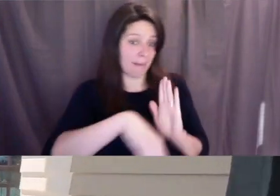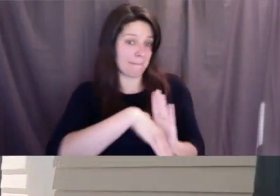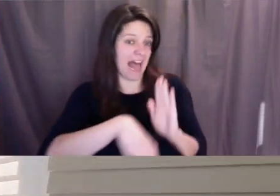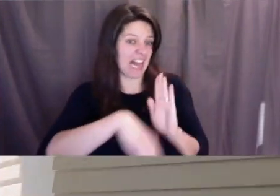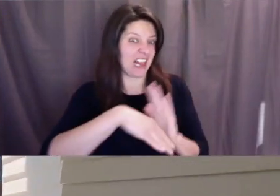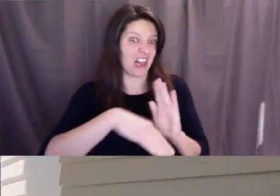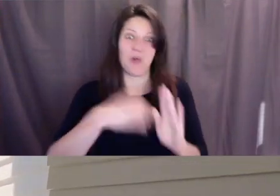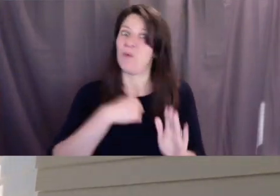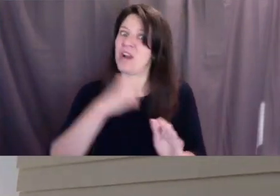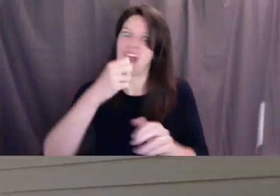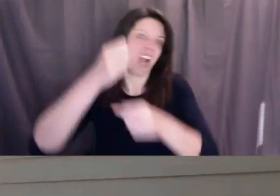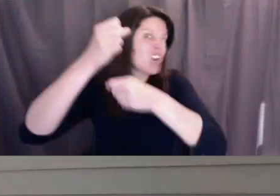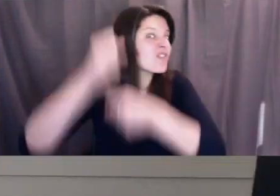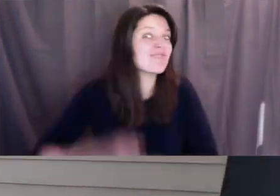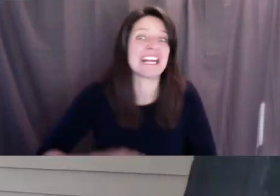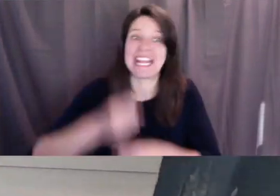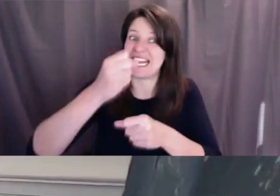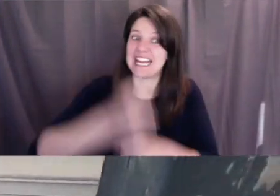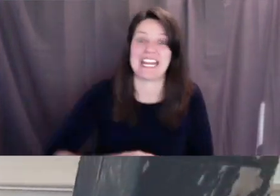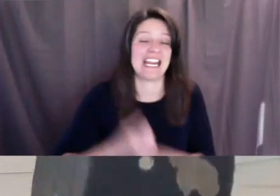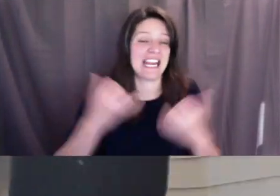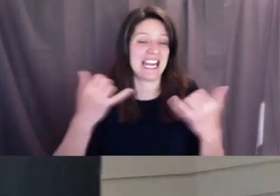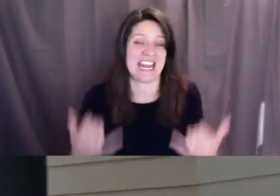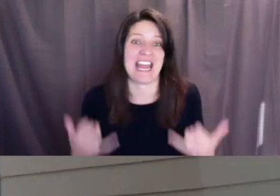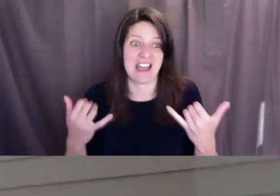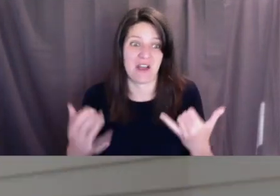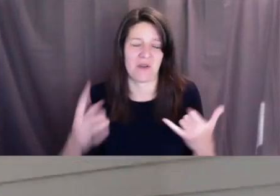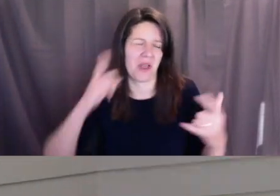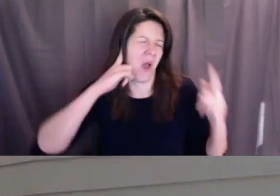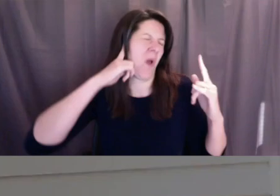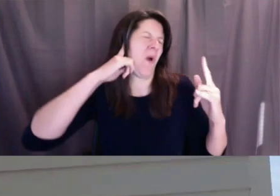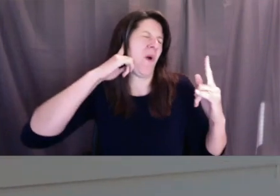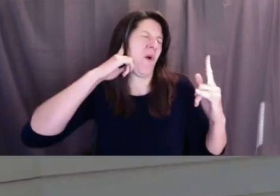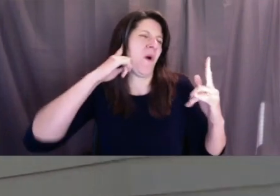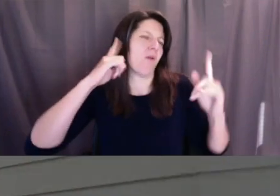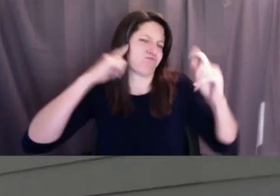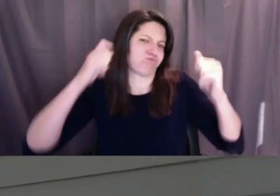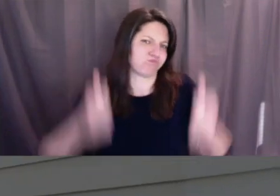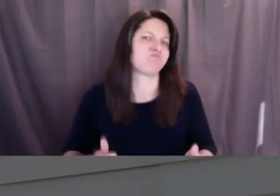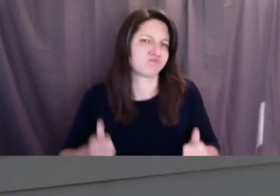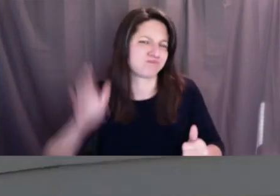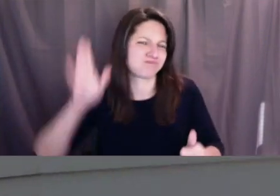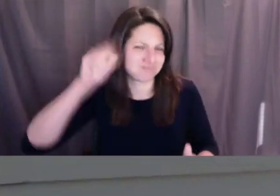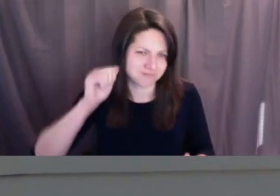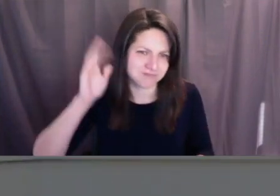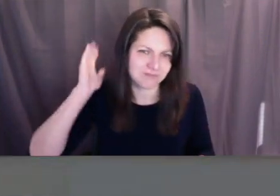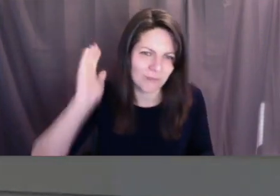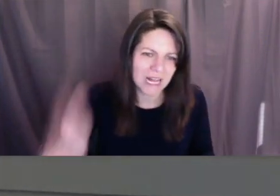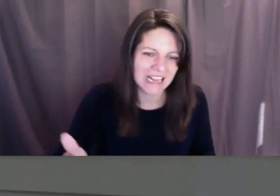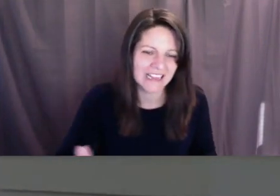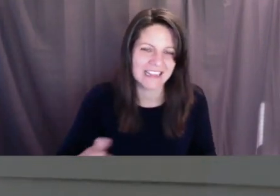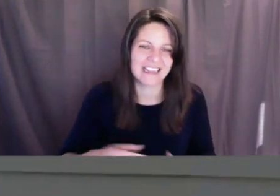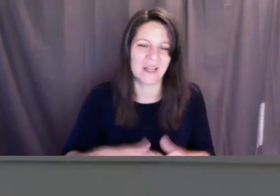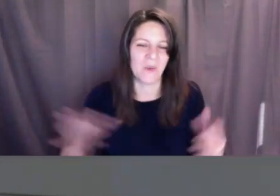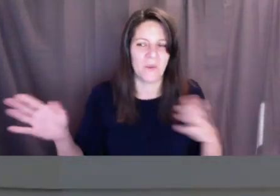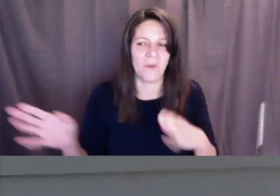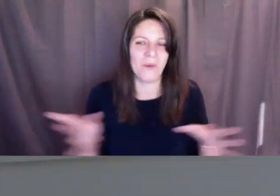very heavy. We're not going to ring it while we're up here, or else we would not be able to hear for a long time. And we'd fall all the way down there. We would not